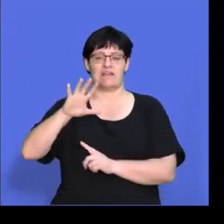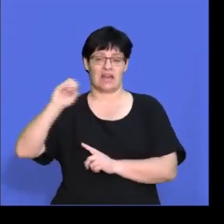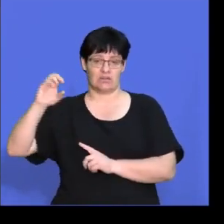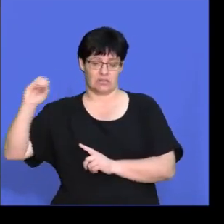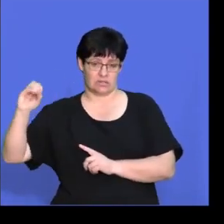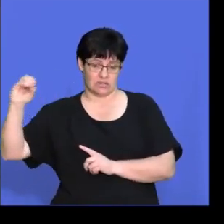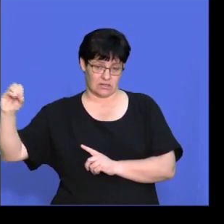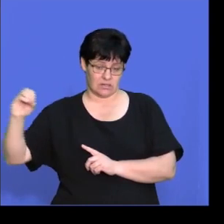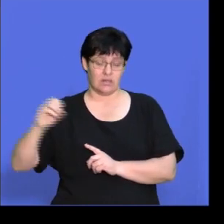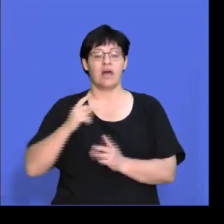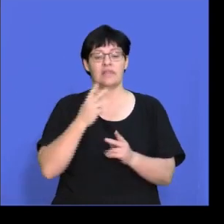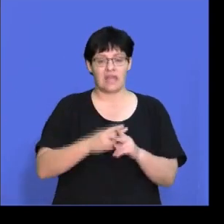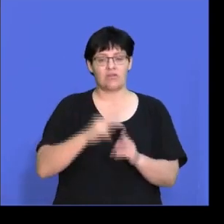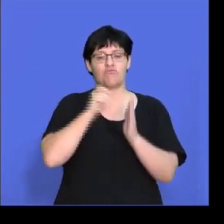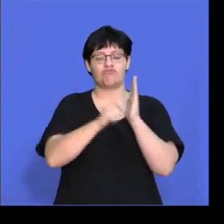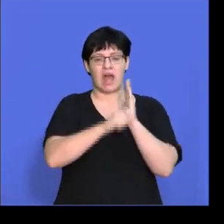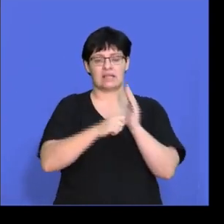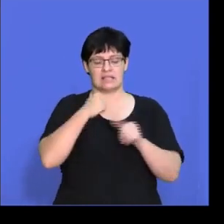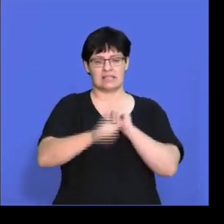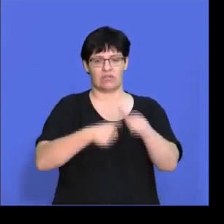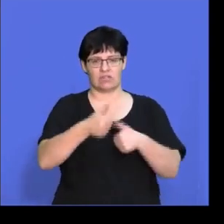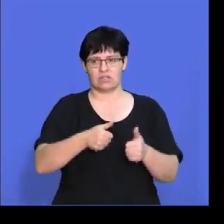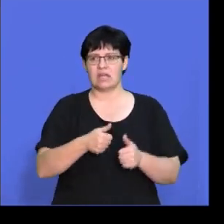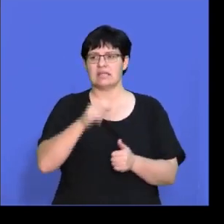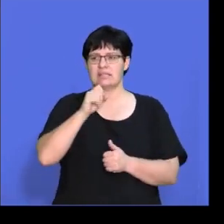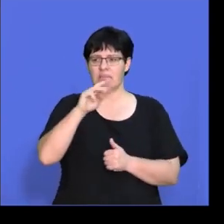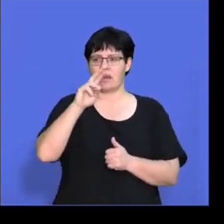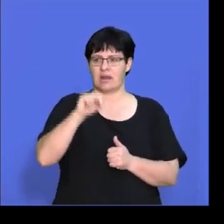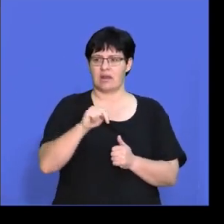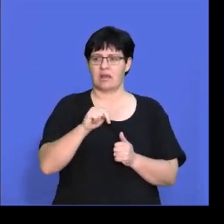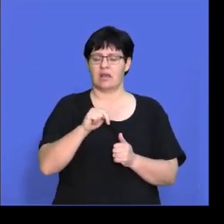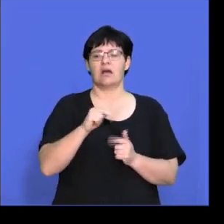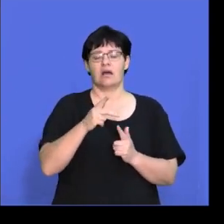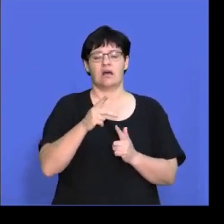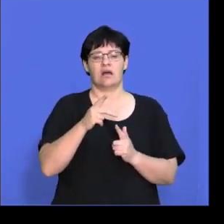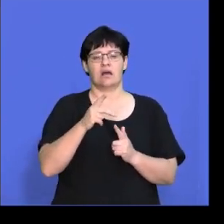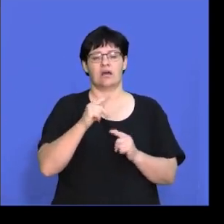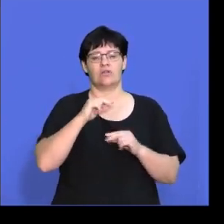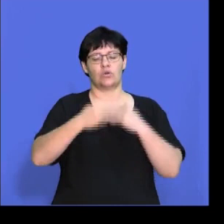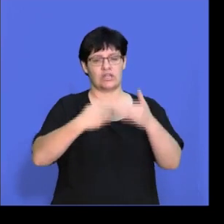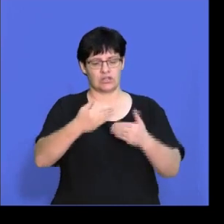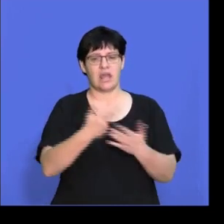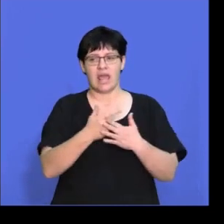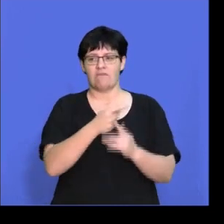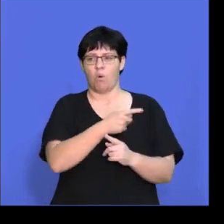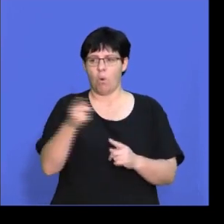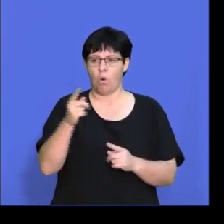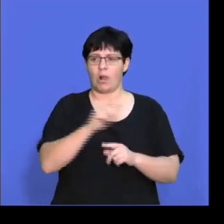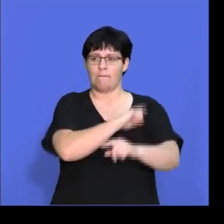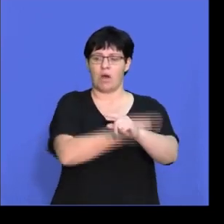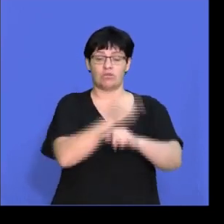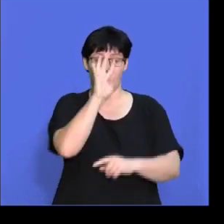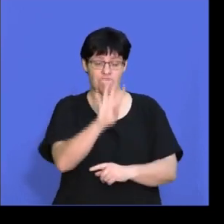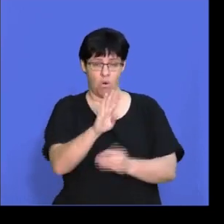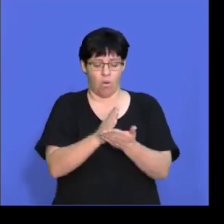way up to plus 5,000, write down the series in sigma notation if all the powers of 4 are removed from the